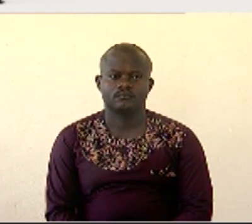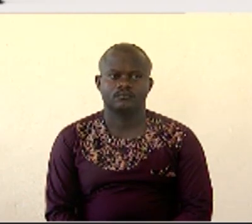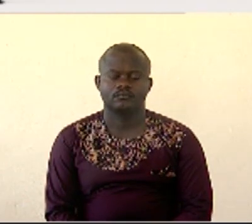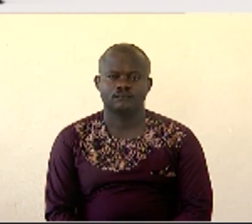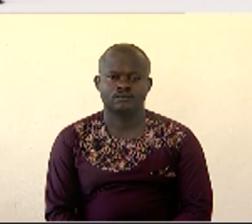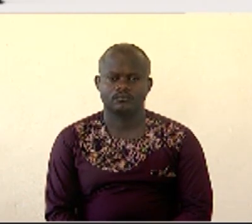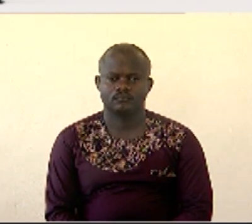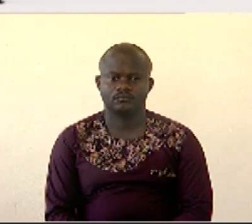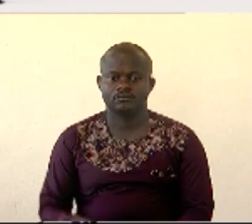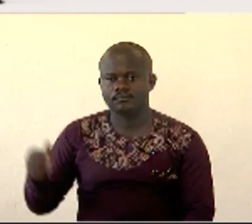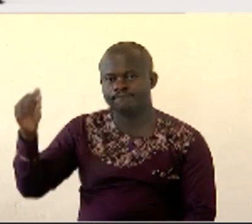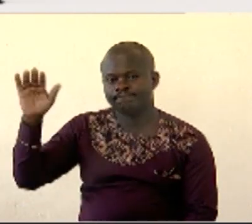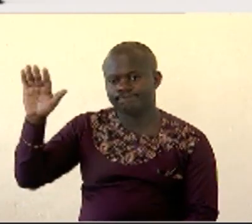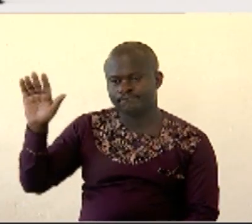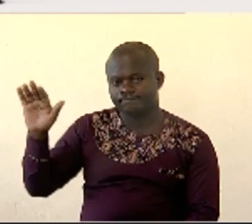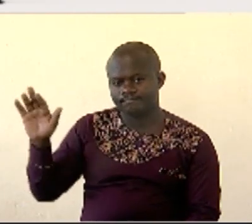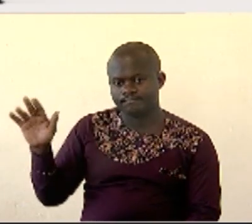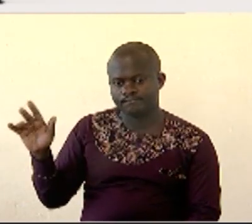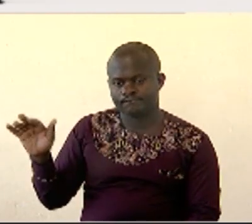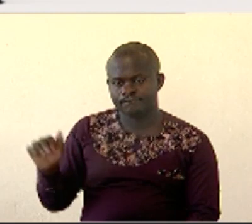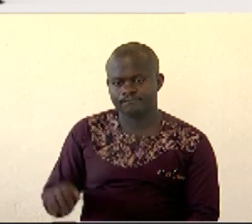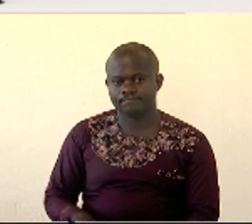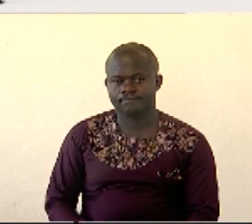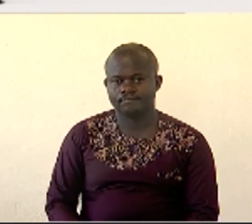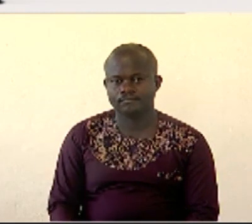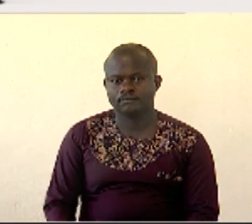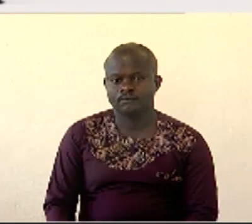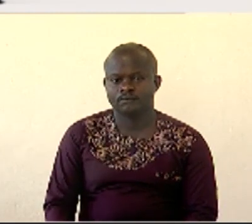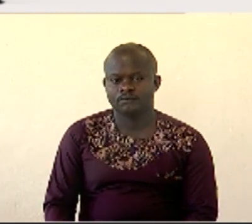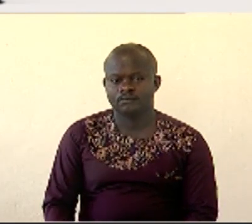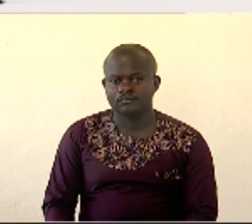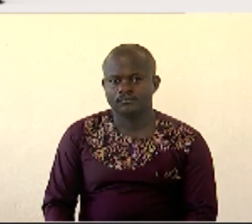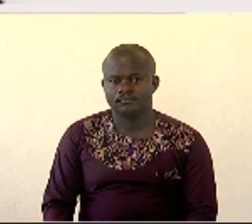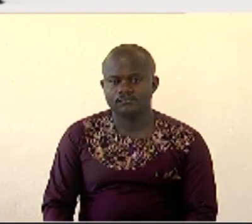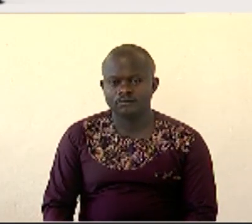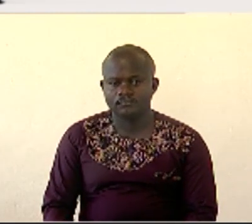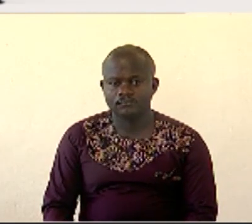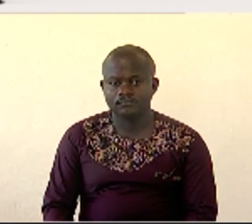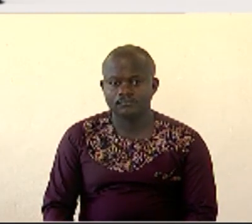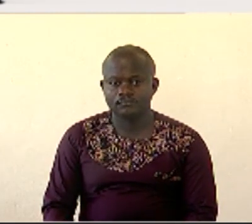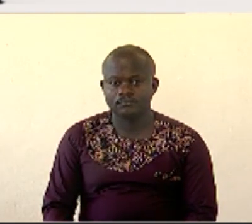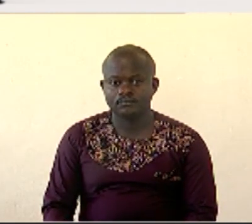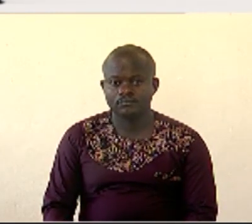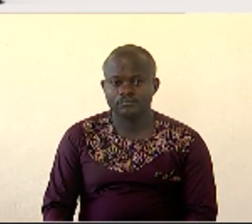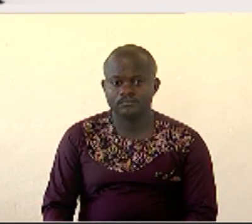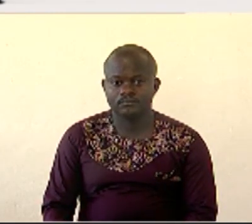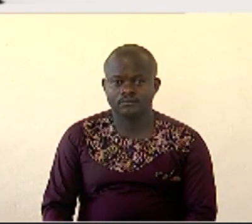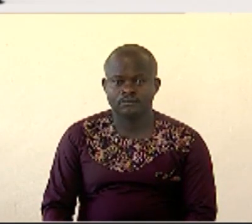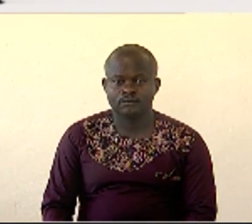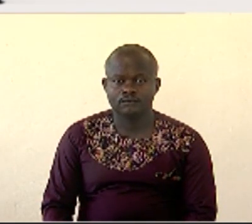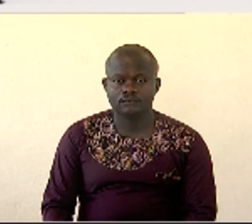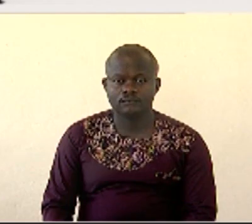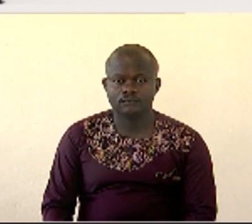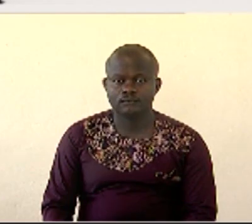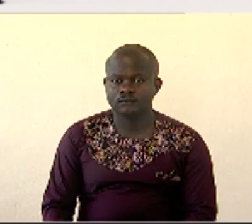it is rainy season. That's what it means. So photosynthesis, for instance, when water is in shortage